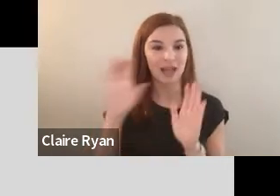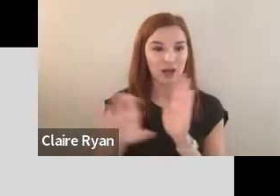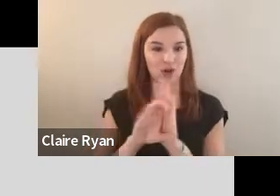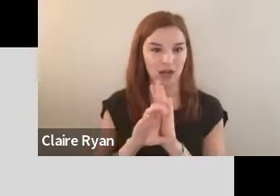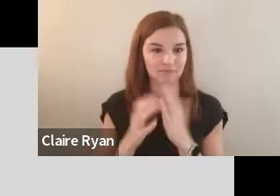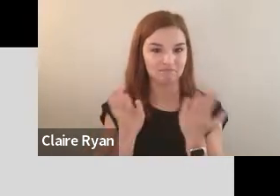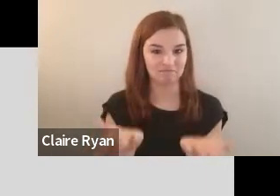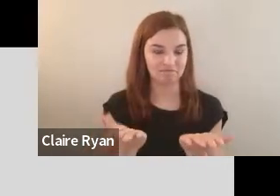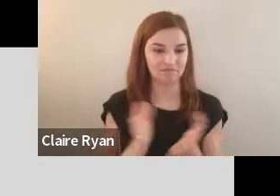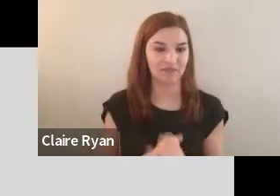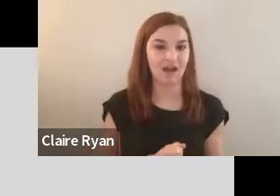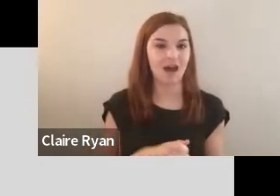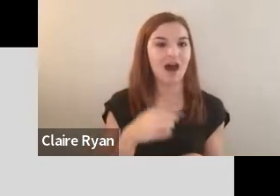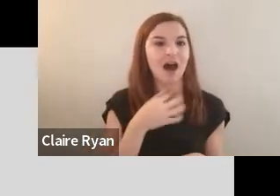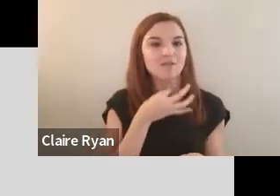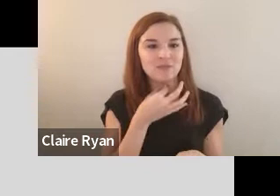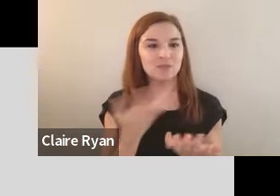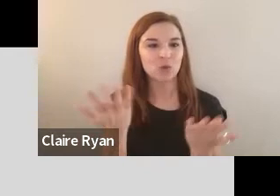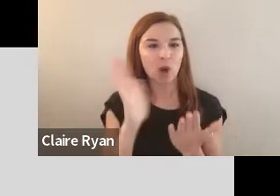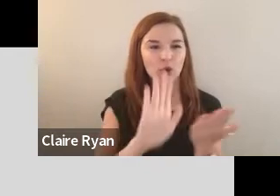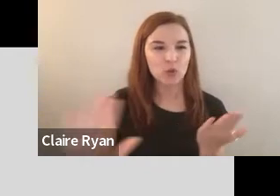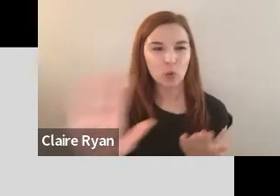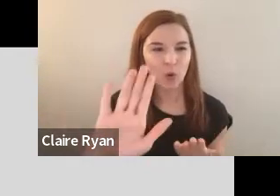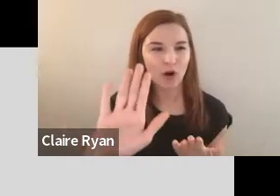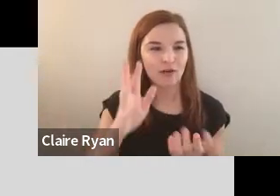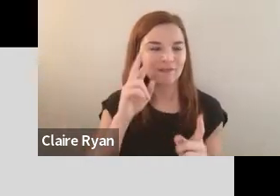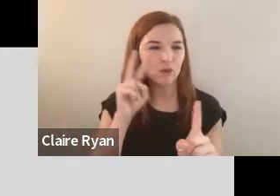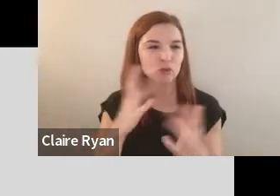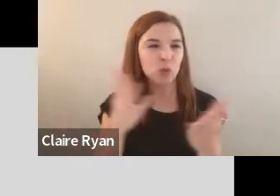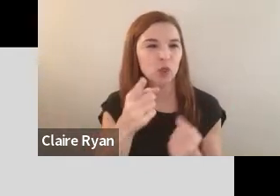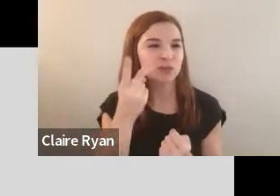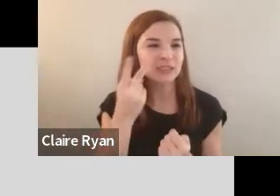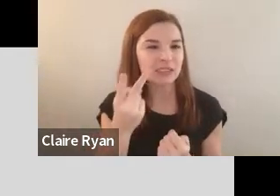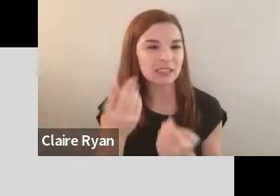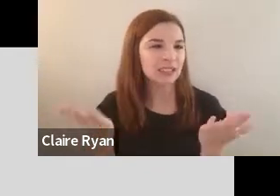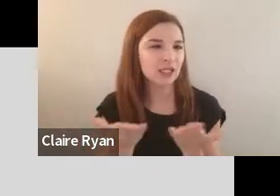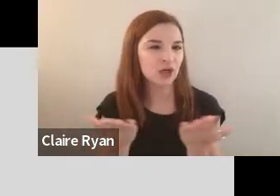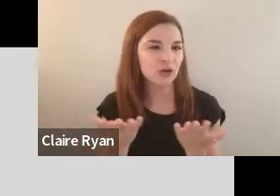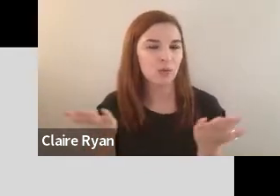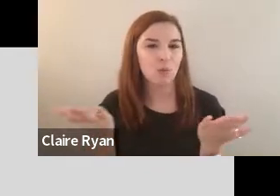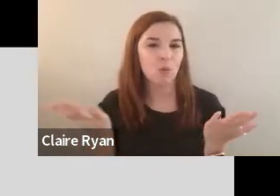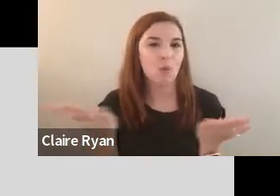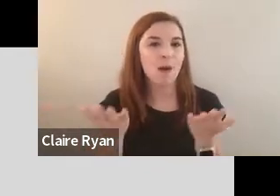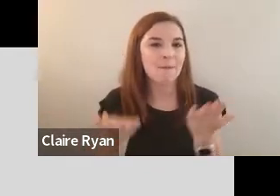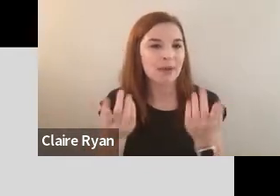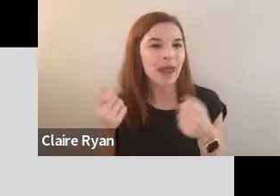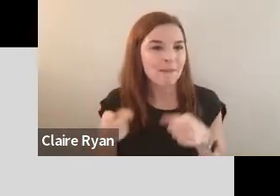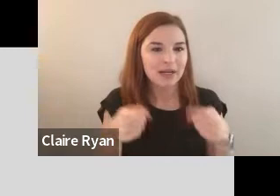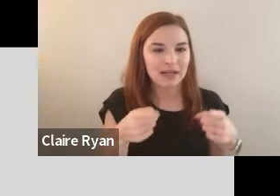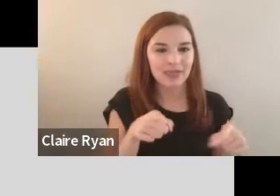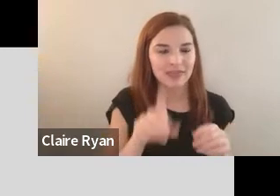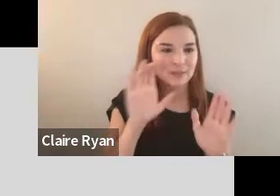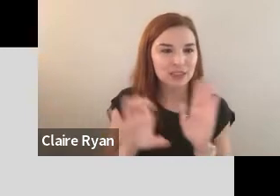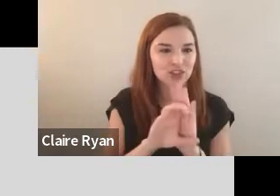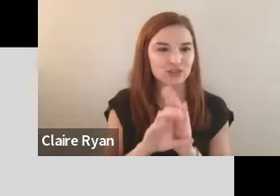All right, and now I'll move on to this particular picture. And I do want to ask you, what do you see in